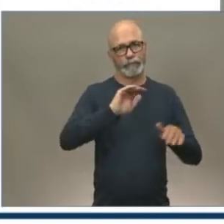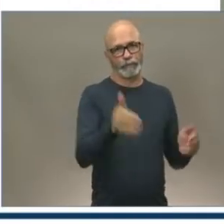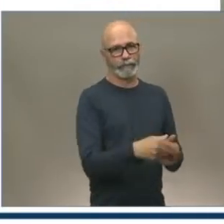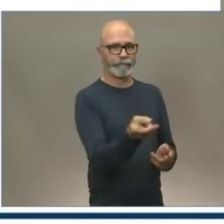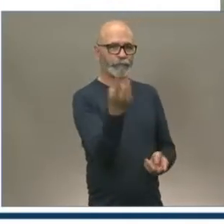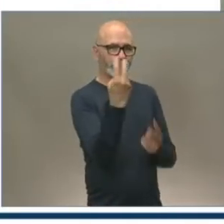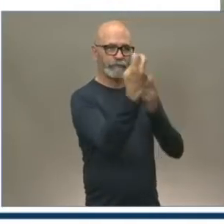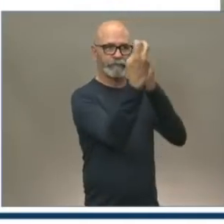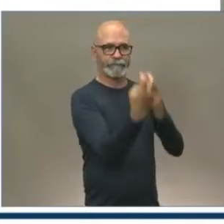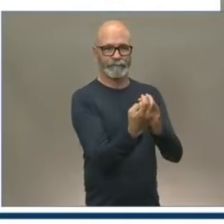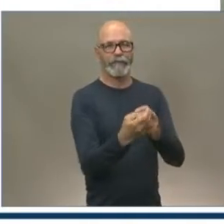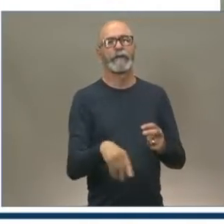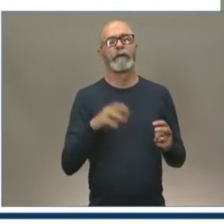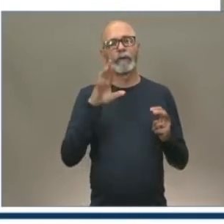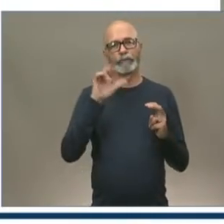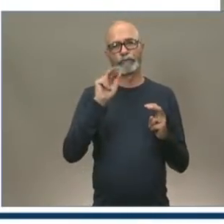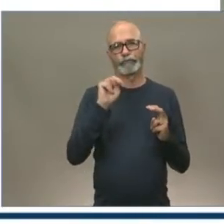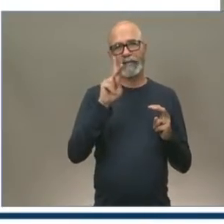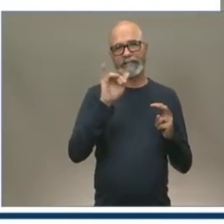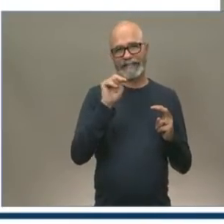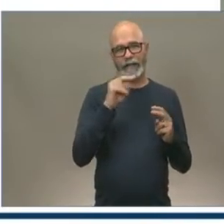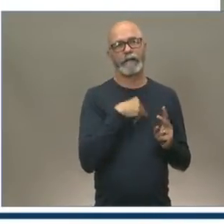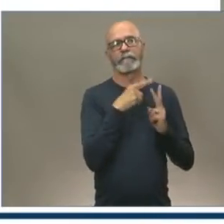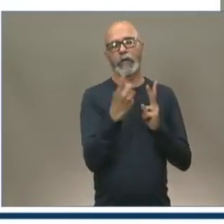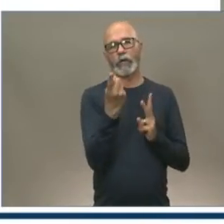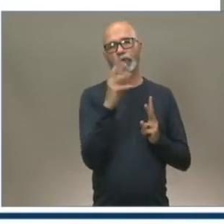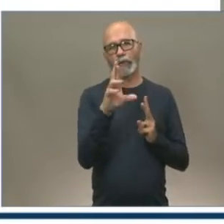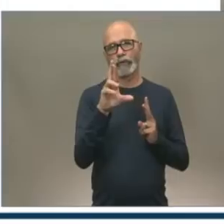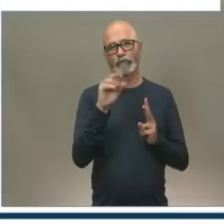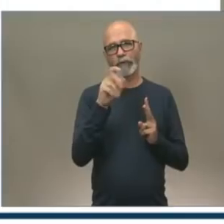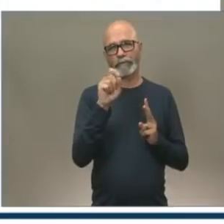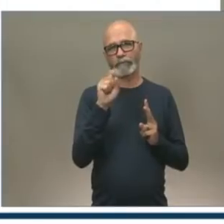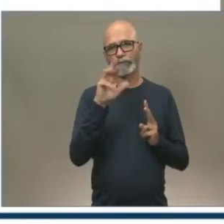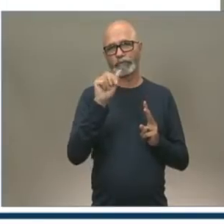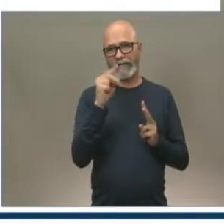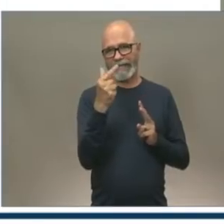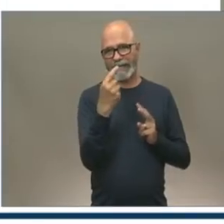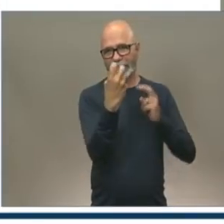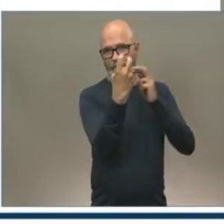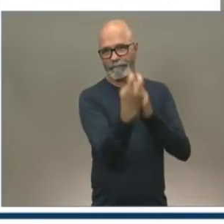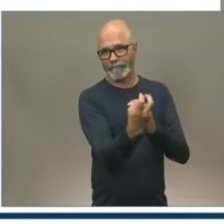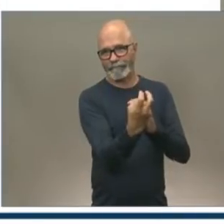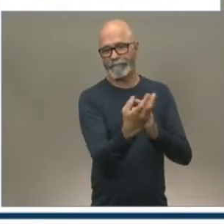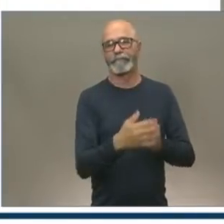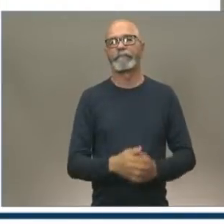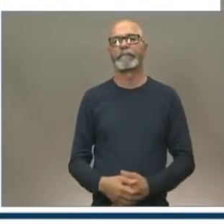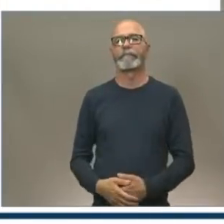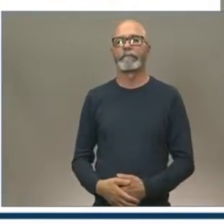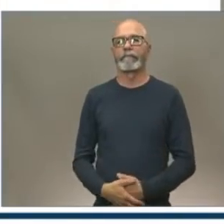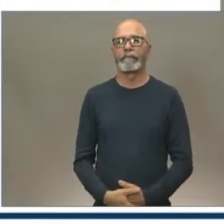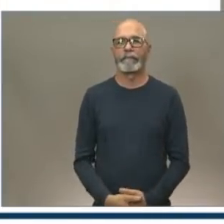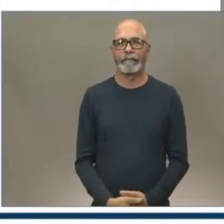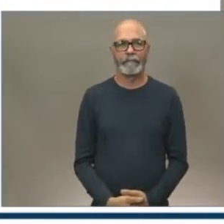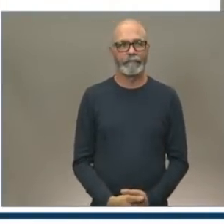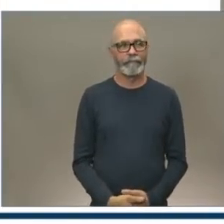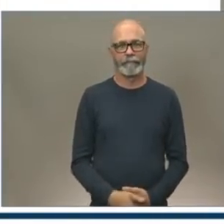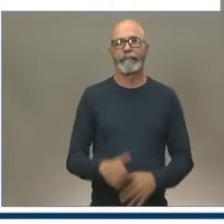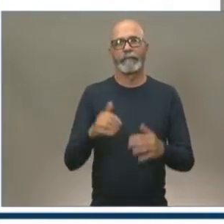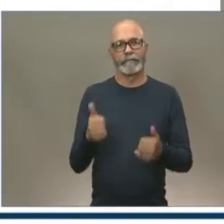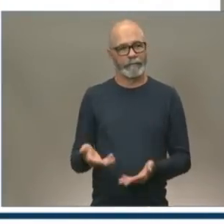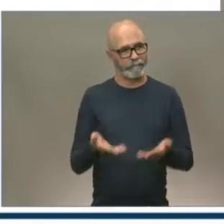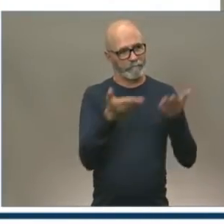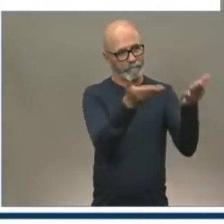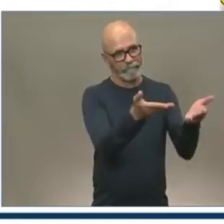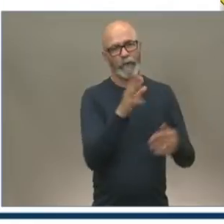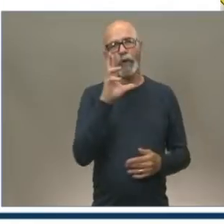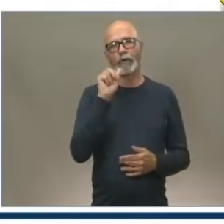Scotia, the Honourable Ian Rankin, and Nova Scotia's Chief Medical Officer of Health, Dr. Robert Strang. Premier, go